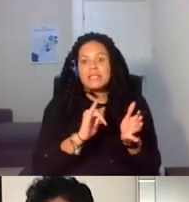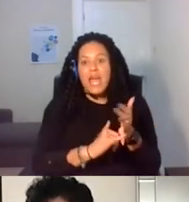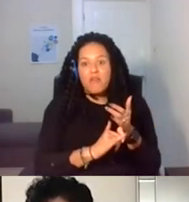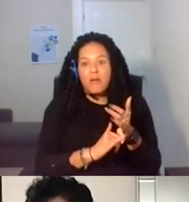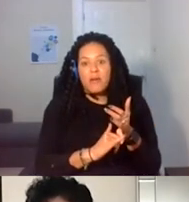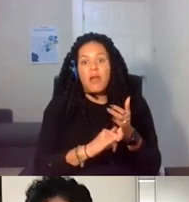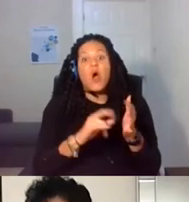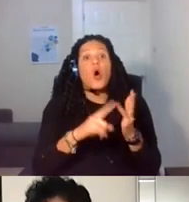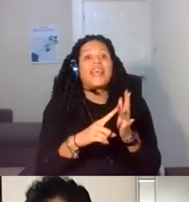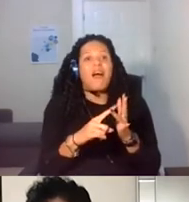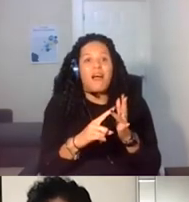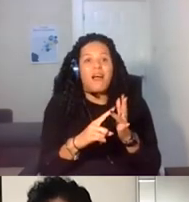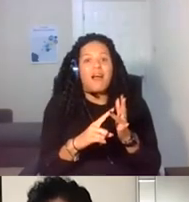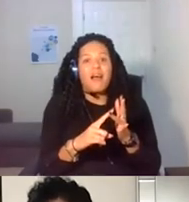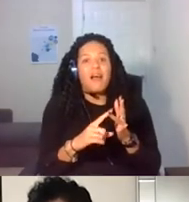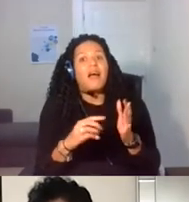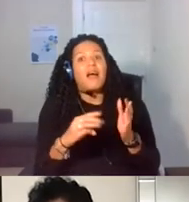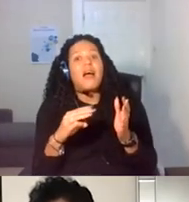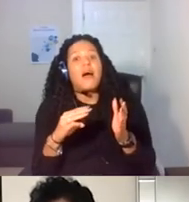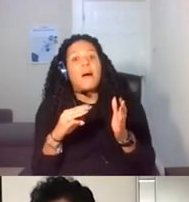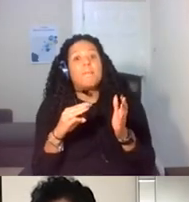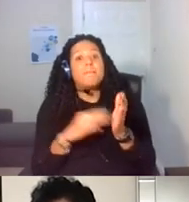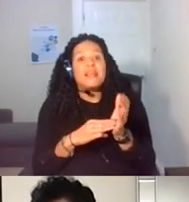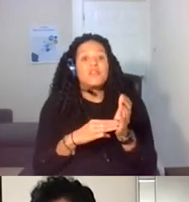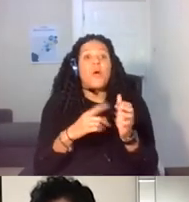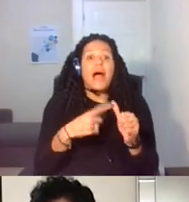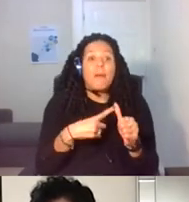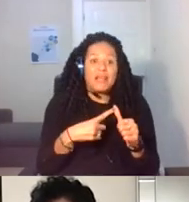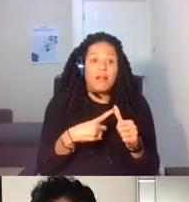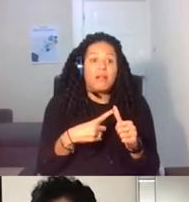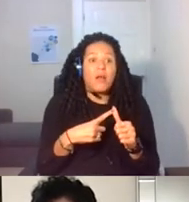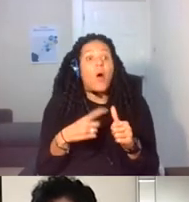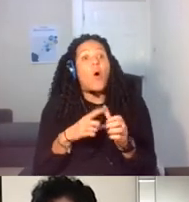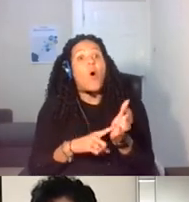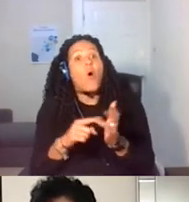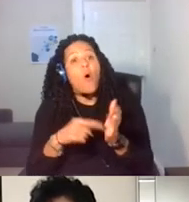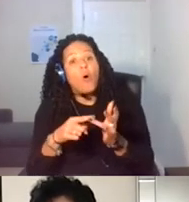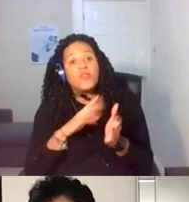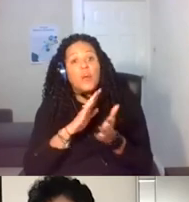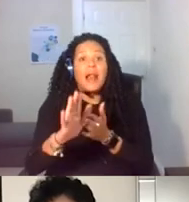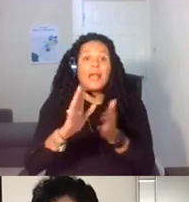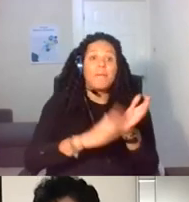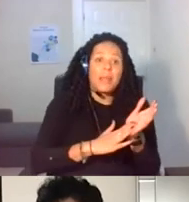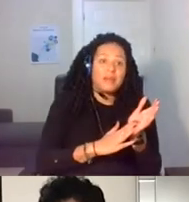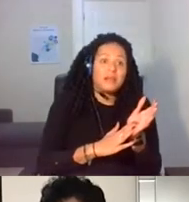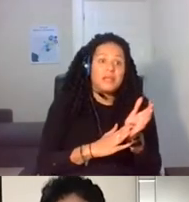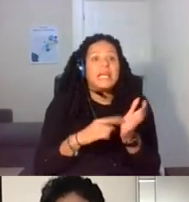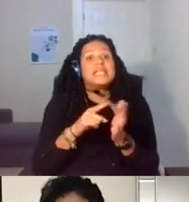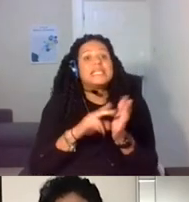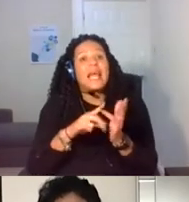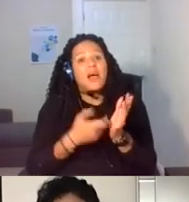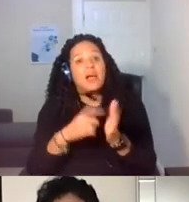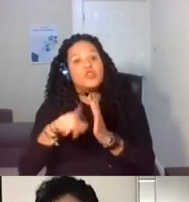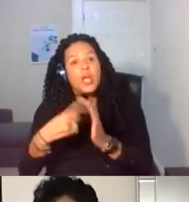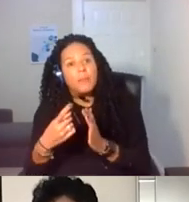and Onike, Mezzo, Abigail, Alto, Helen and Melanie, Tenor, James,